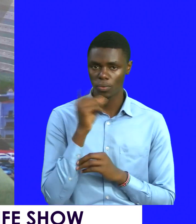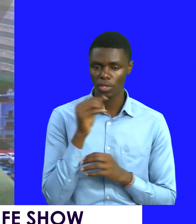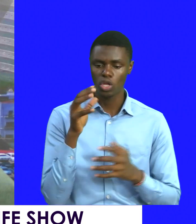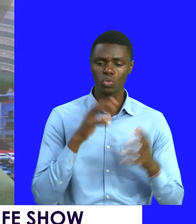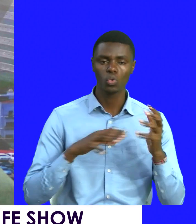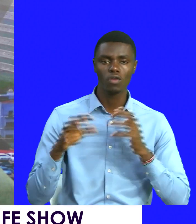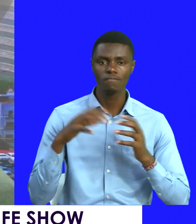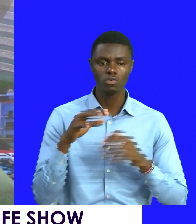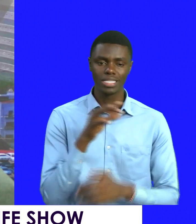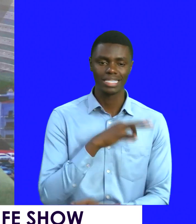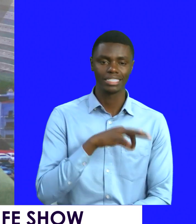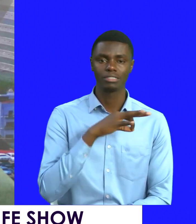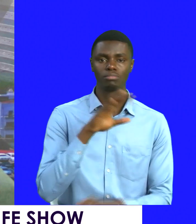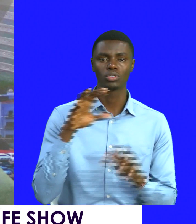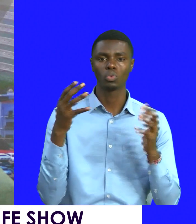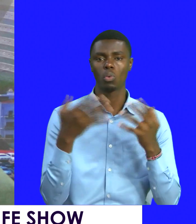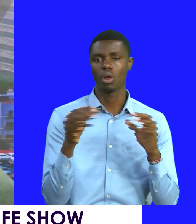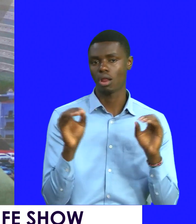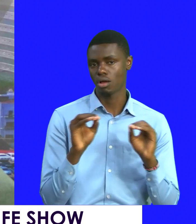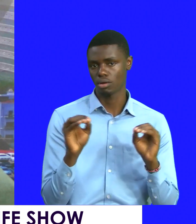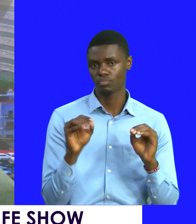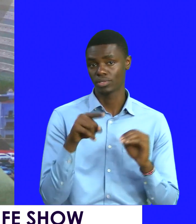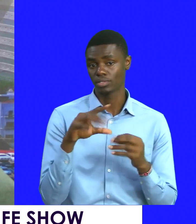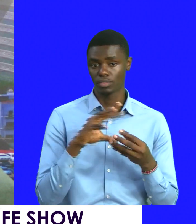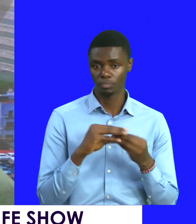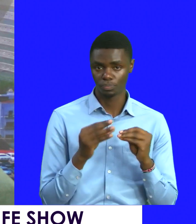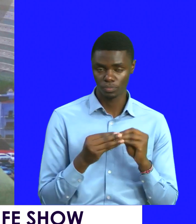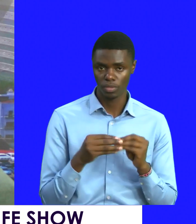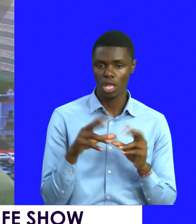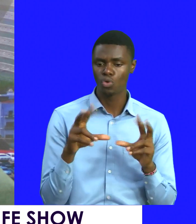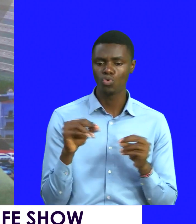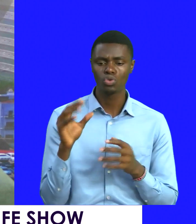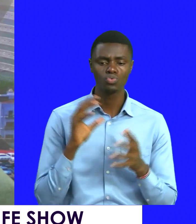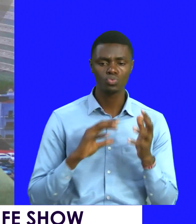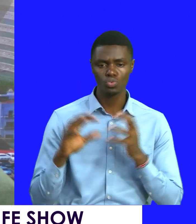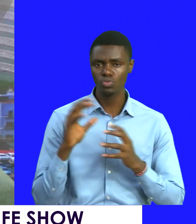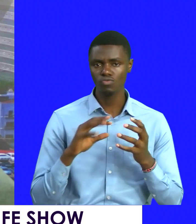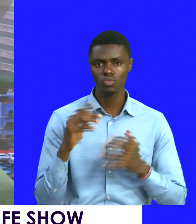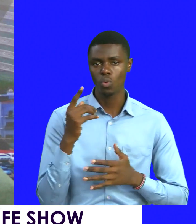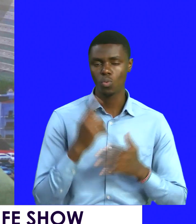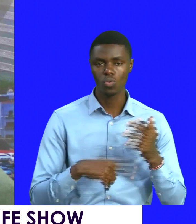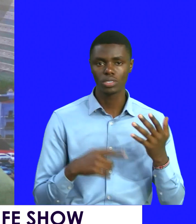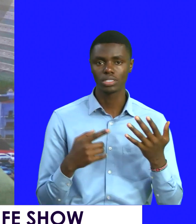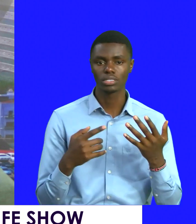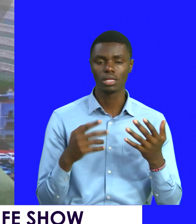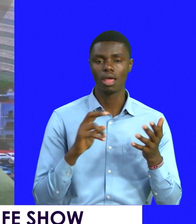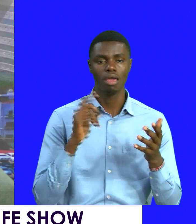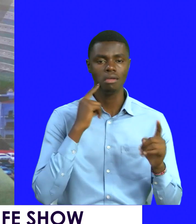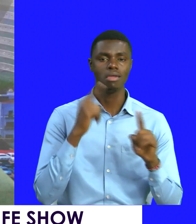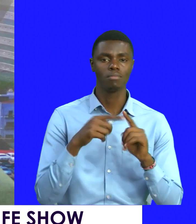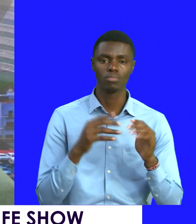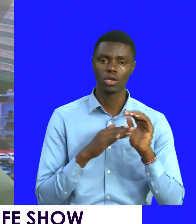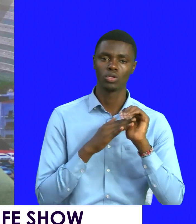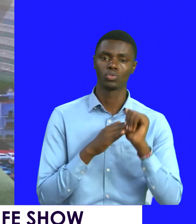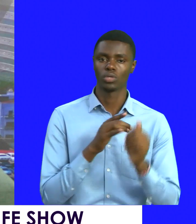spirit world. You are formed not to confuse what is meant to guide you.